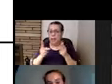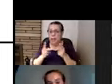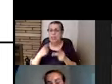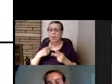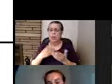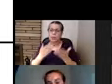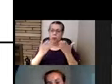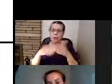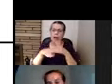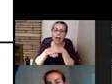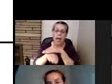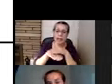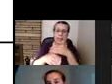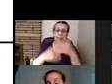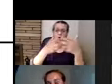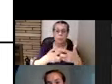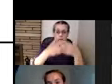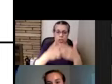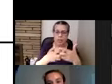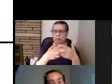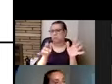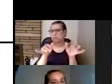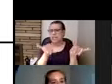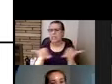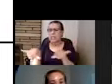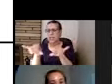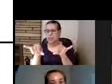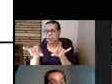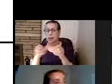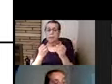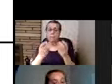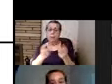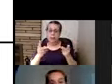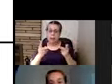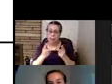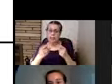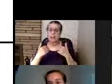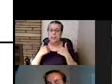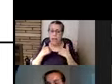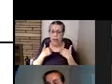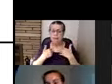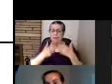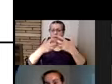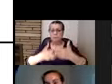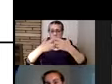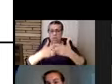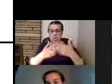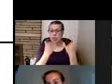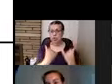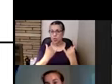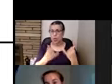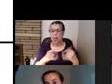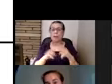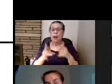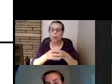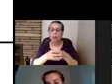have access to fare vending machines as a standard of service. Many of these places are served by fare vending machines today, but this category is expanded